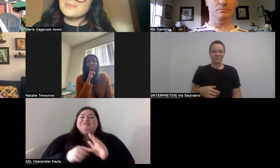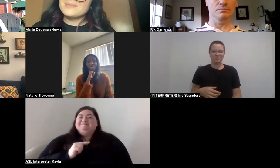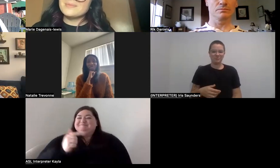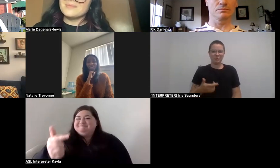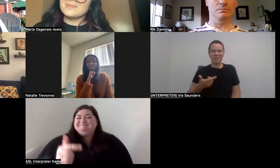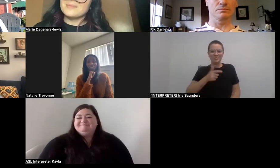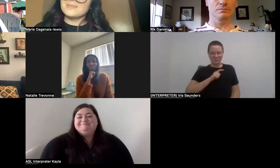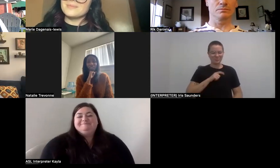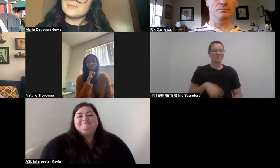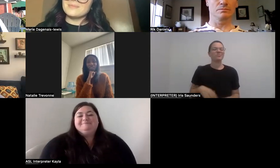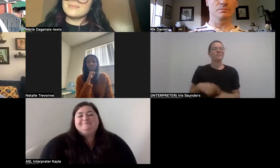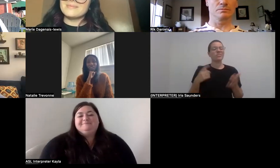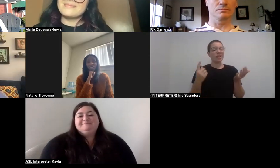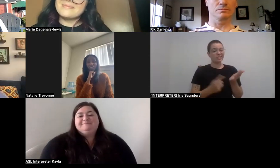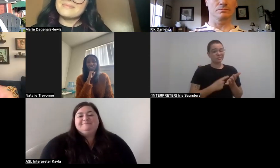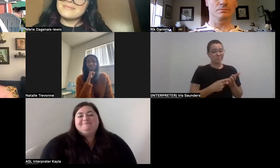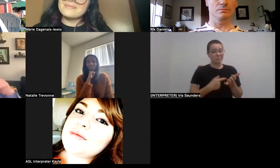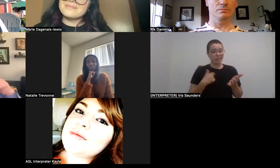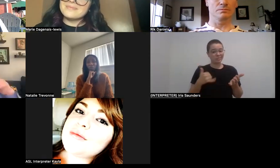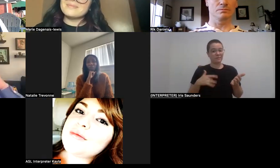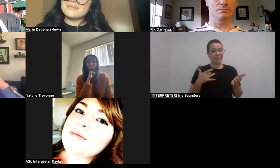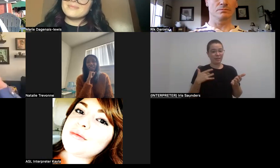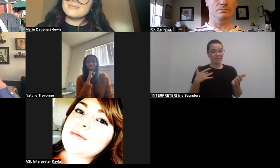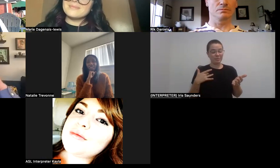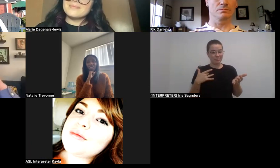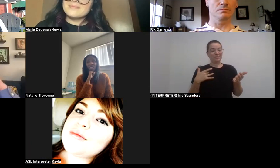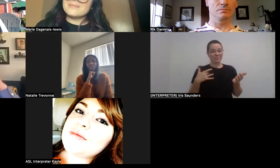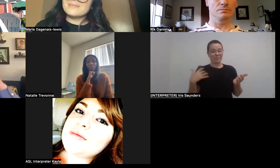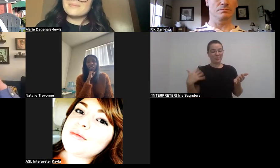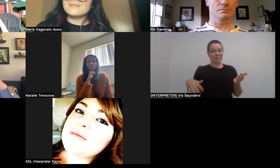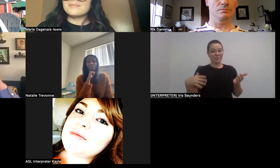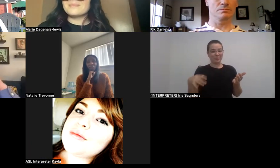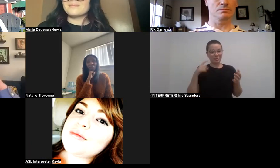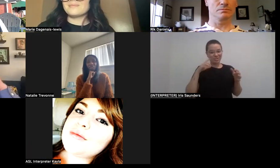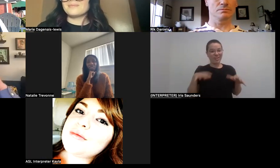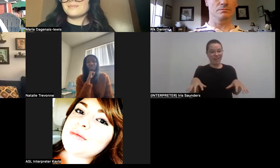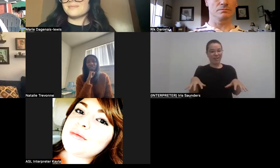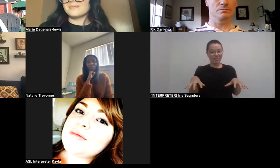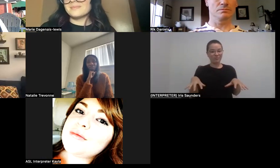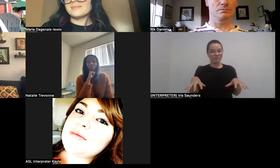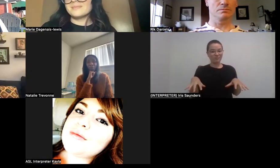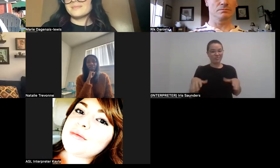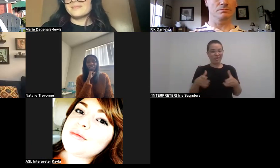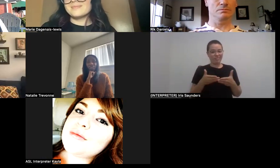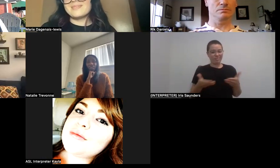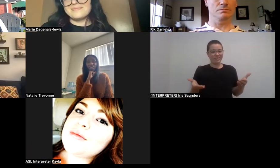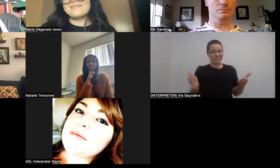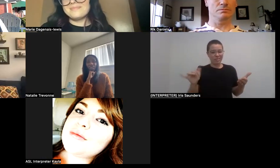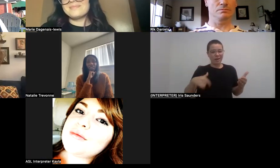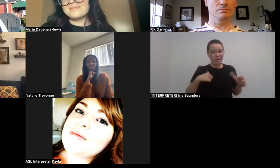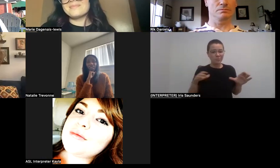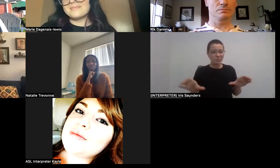Sometimes I'm still shocked or surprised about the things that I'm doing, because